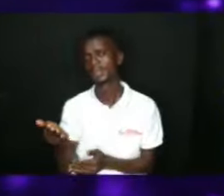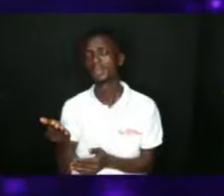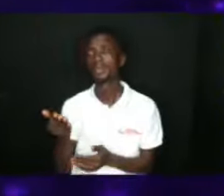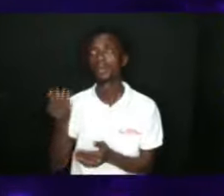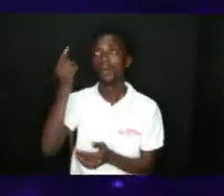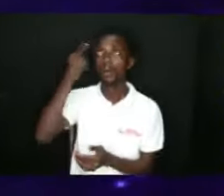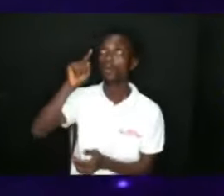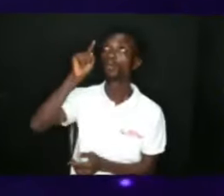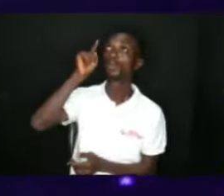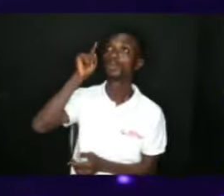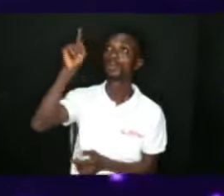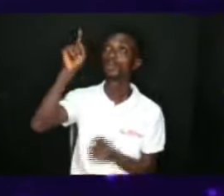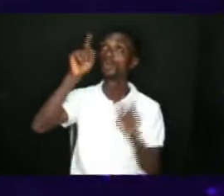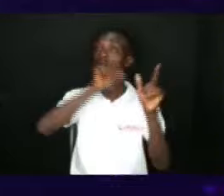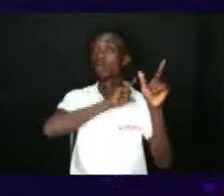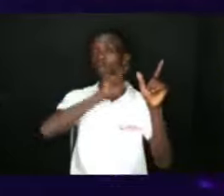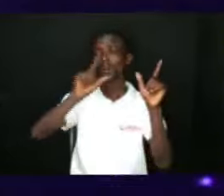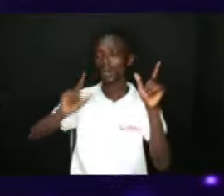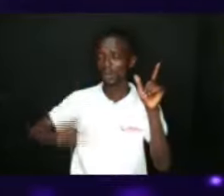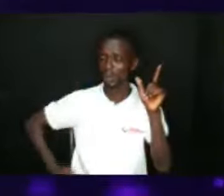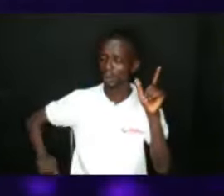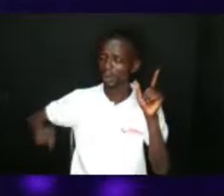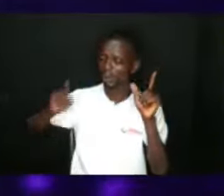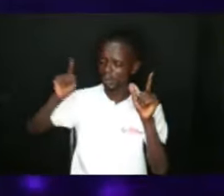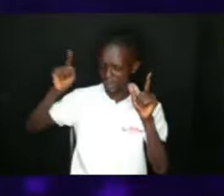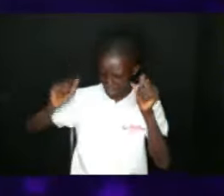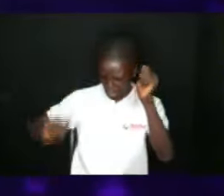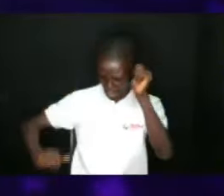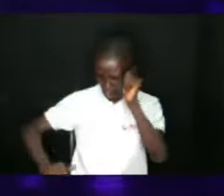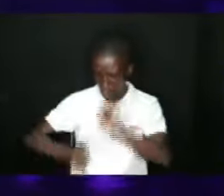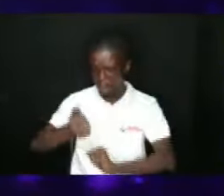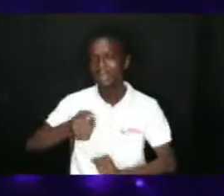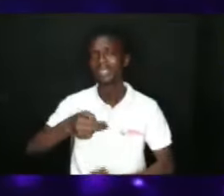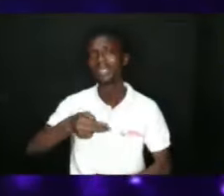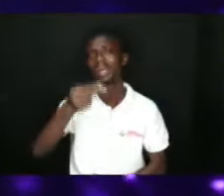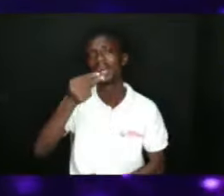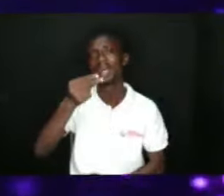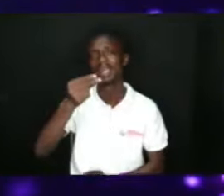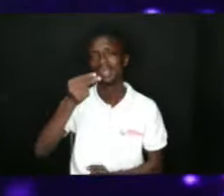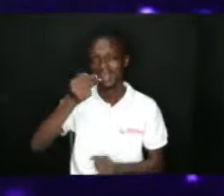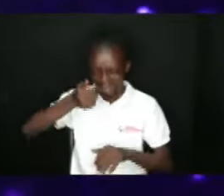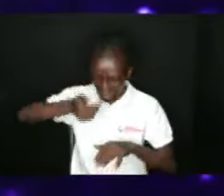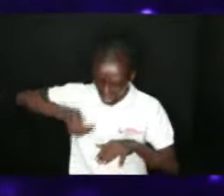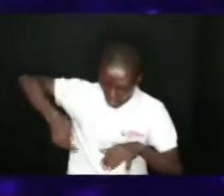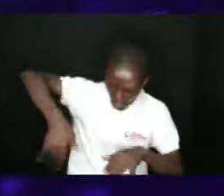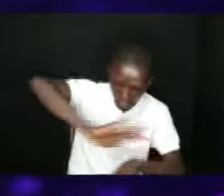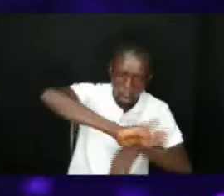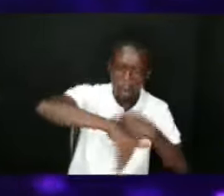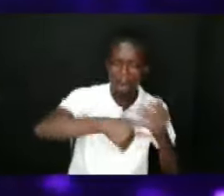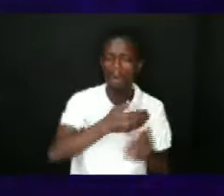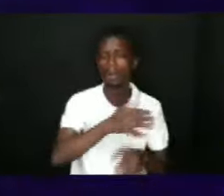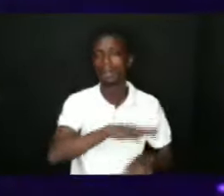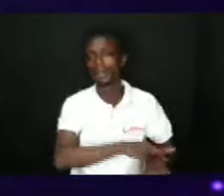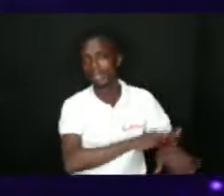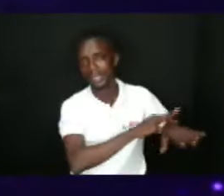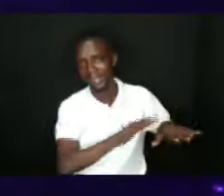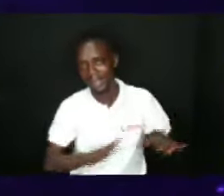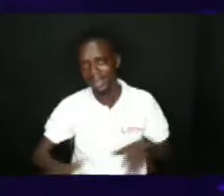For you, Lord, are the most high over all the